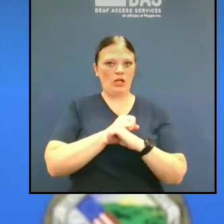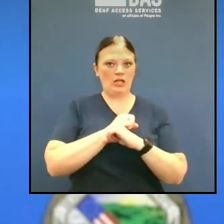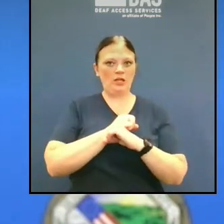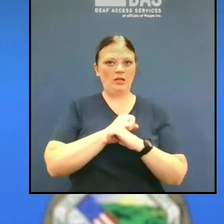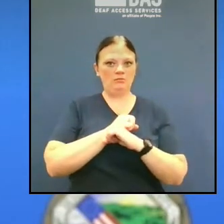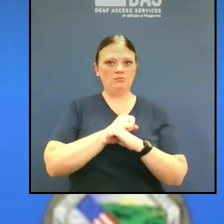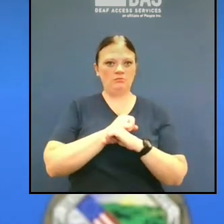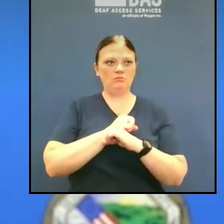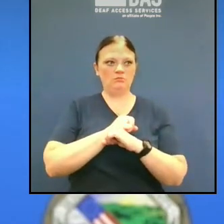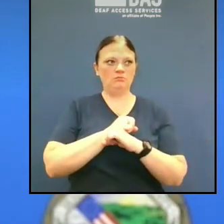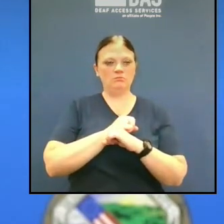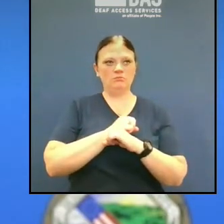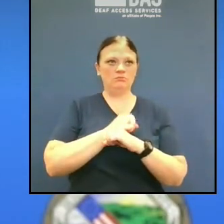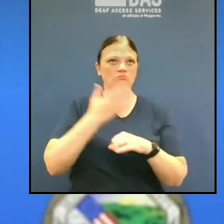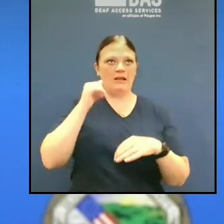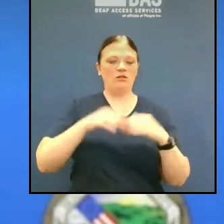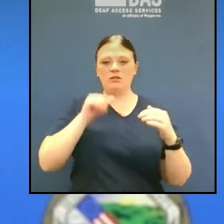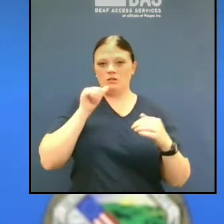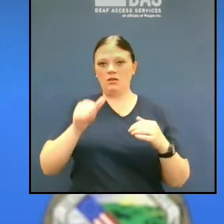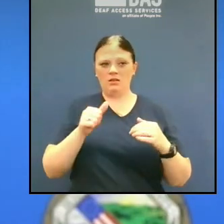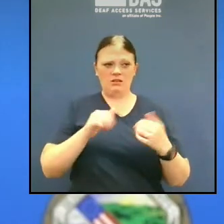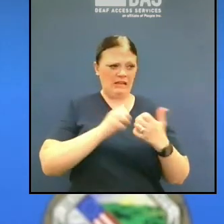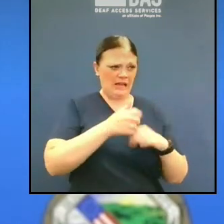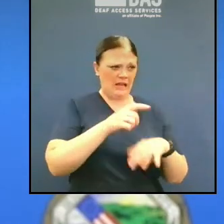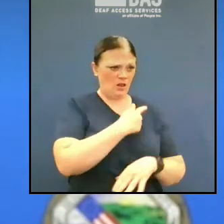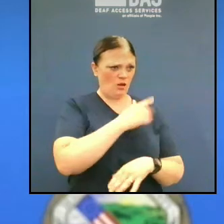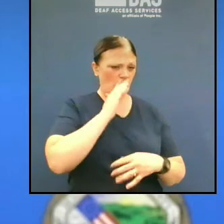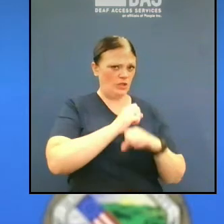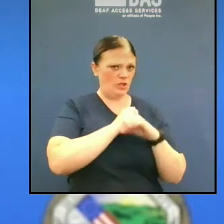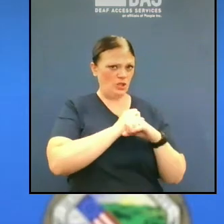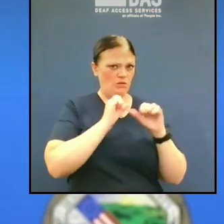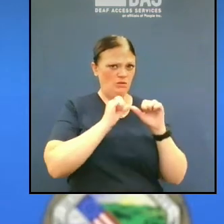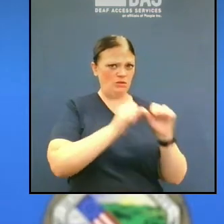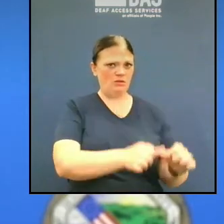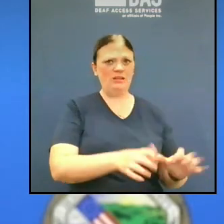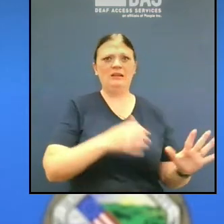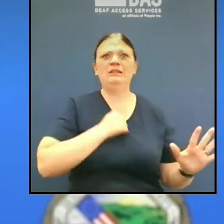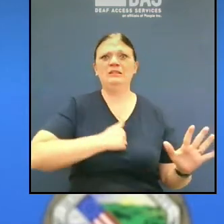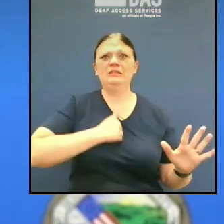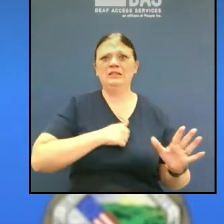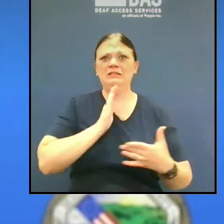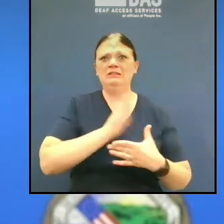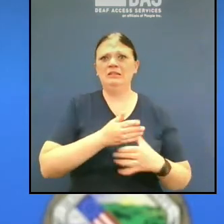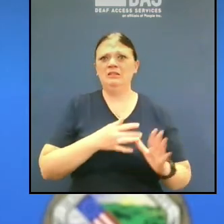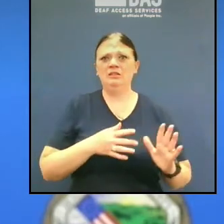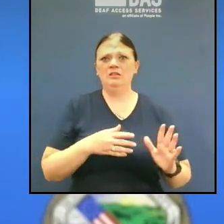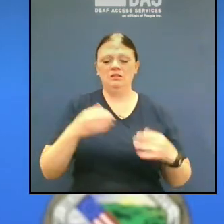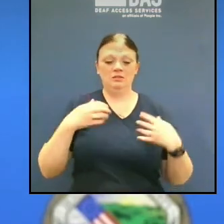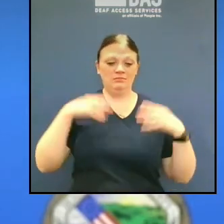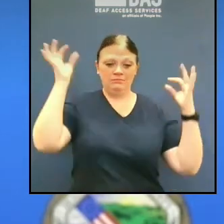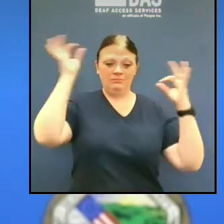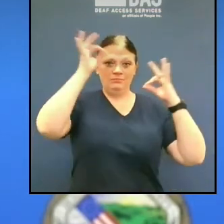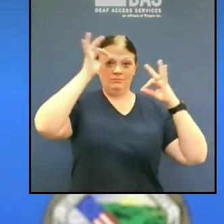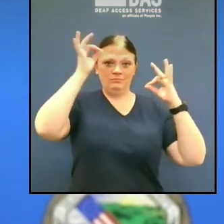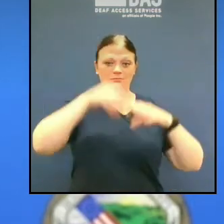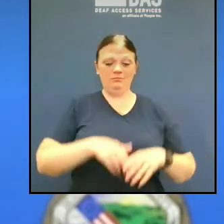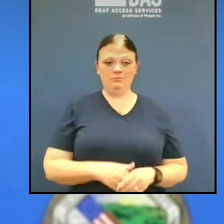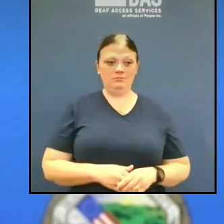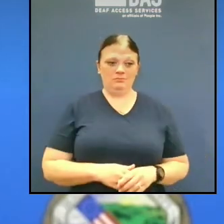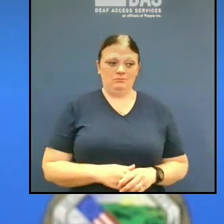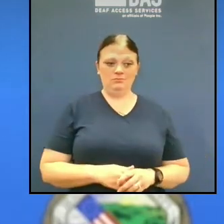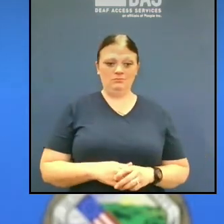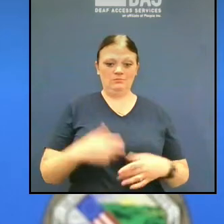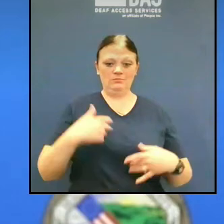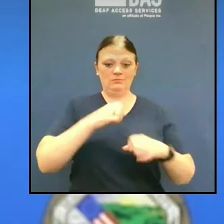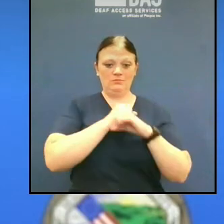not. And Do you know how long that security will last? Oh, I'm sorry, I didn't mean to interrupt. I have no idea at this point. I